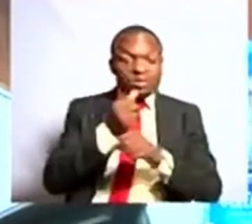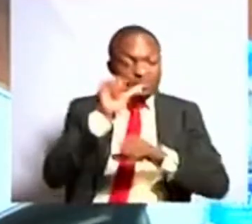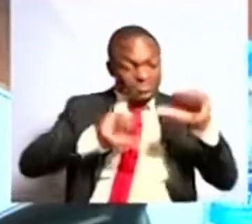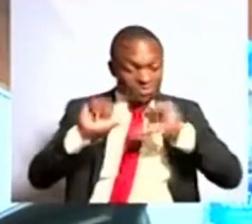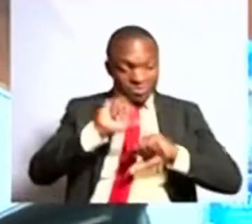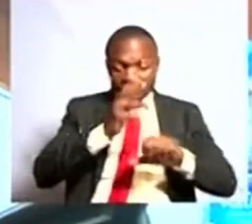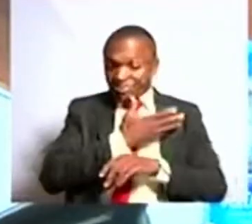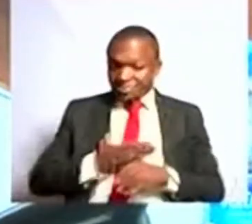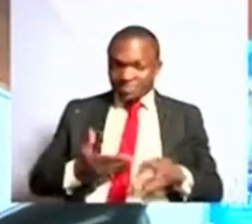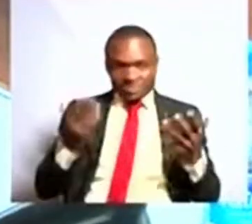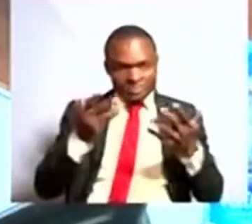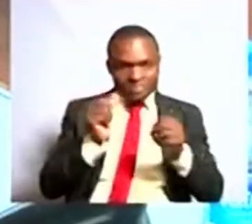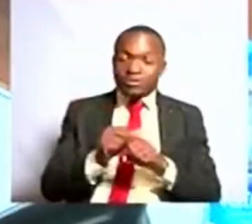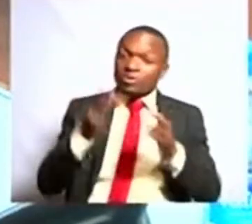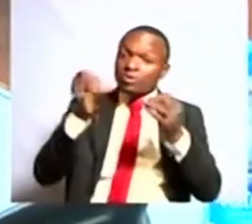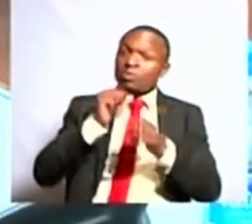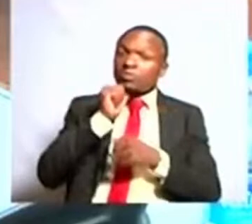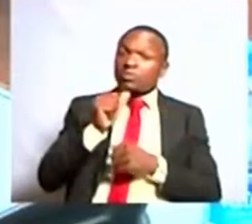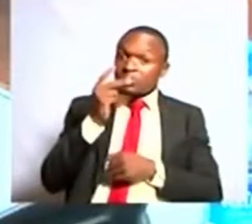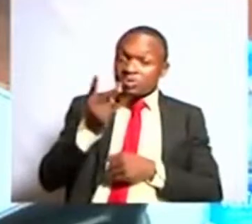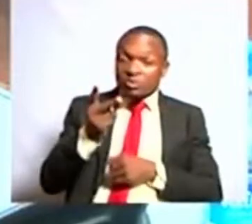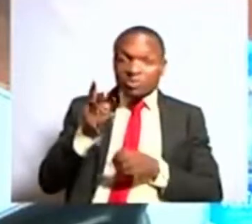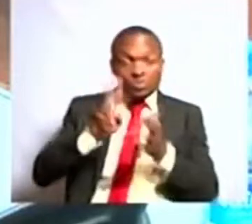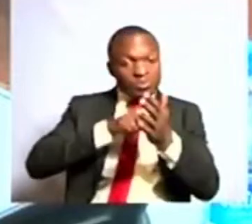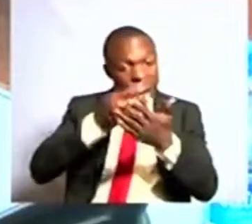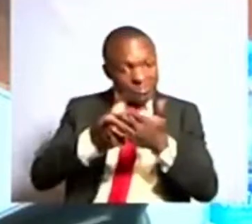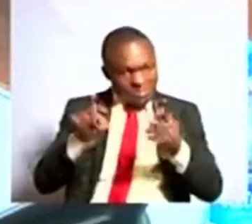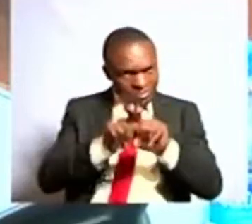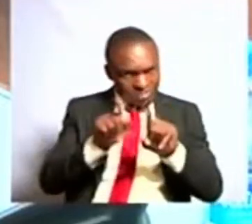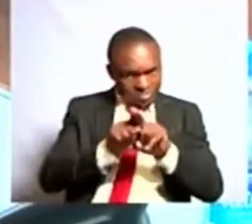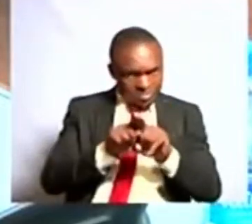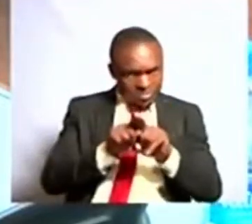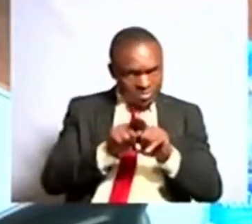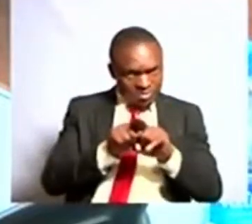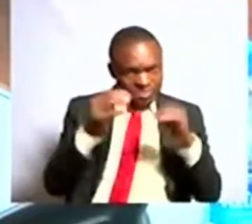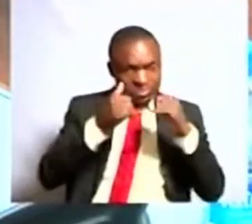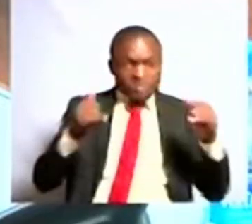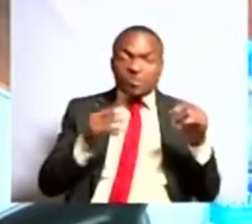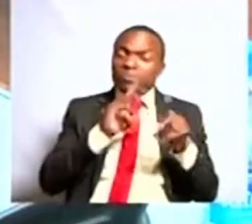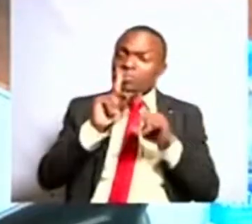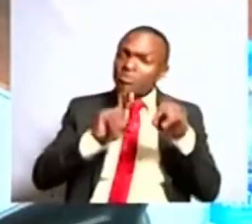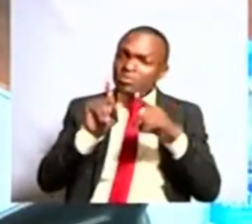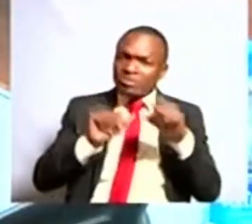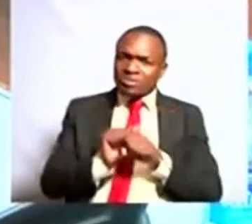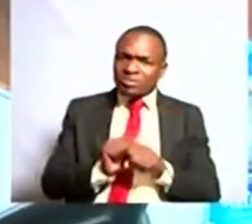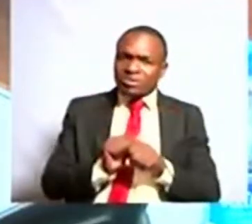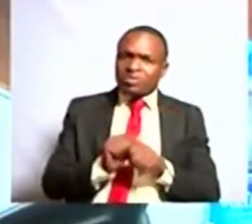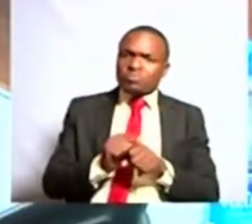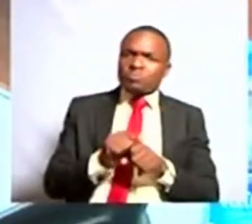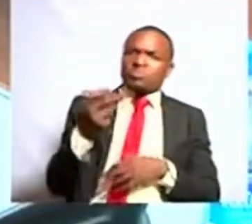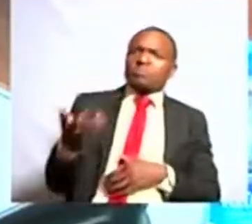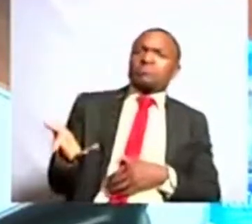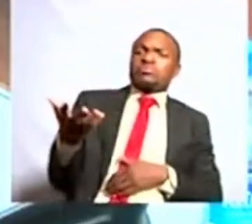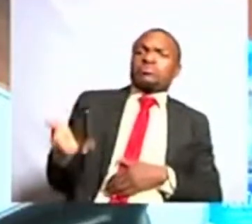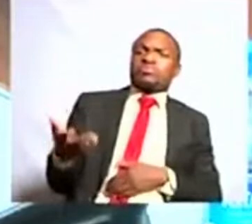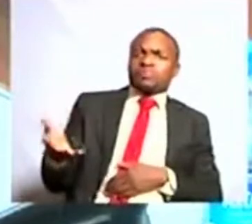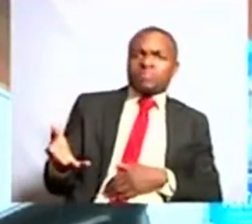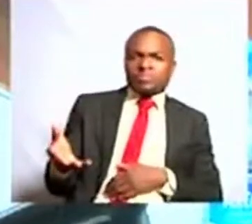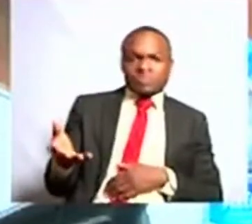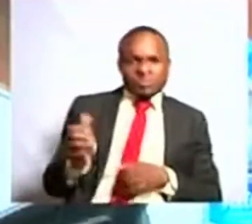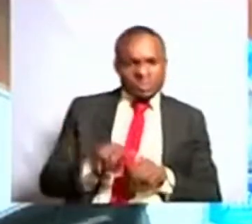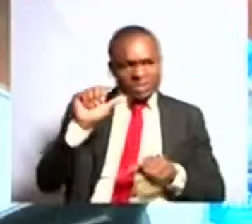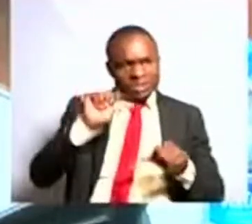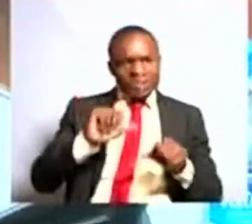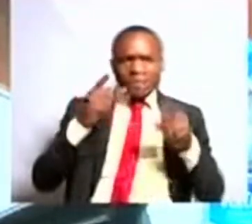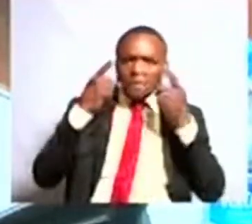serious. And we wouldn't want you to fall in the same lane of people who are disregarding the